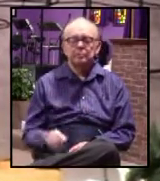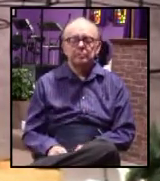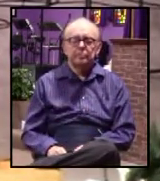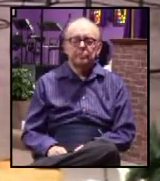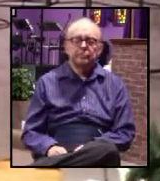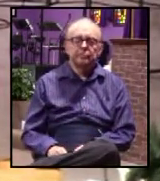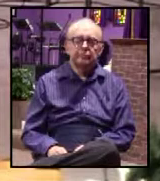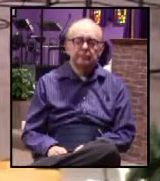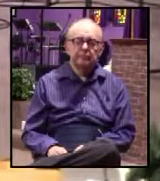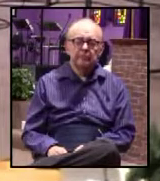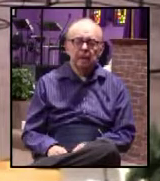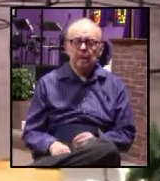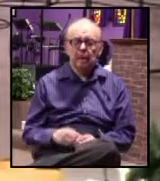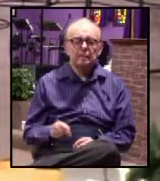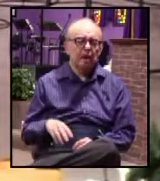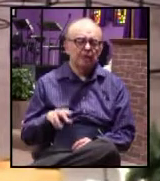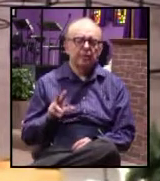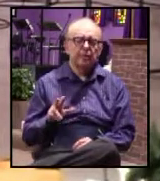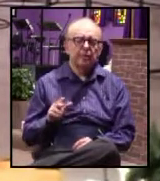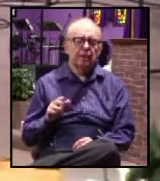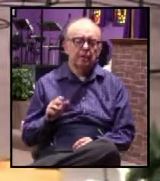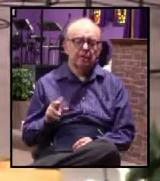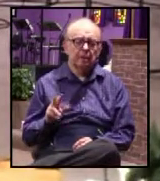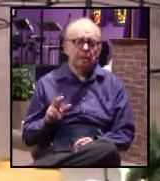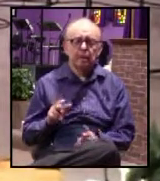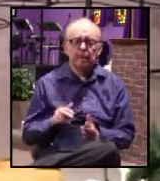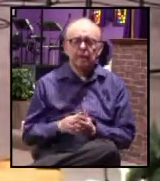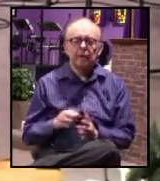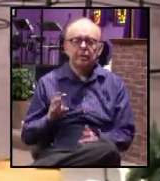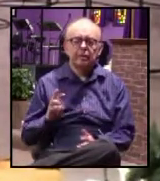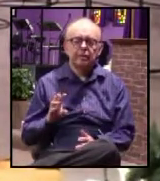about 36, I think, somewhere in that area. About